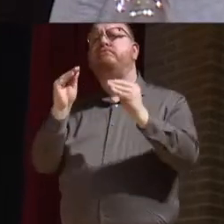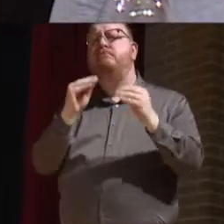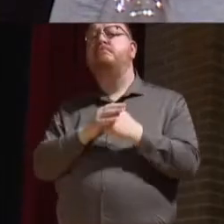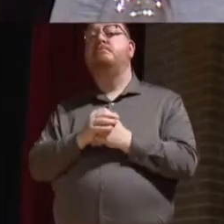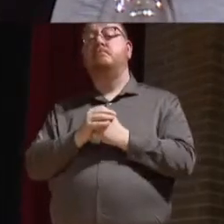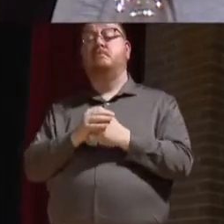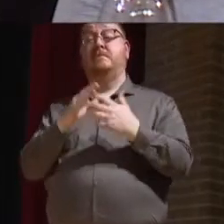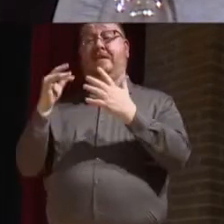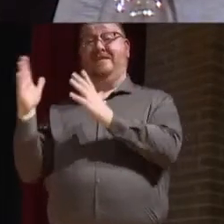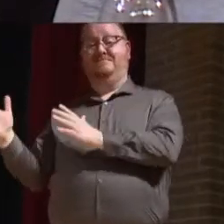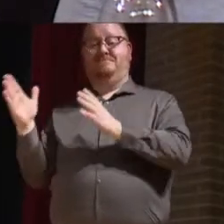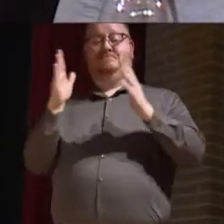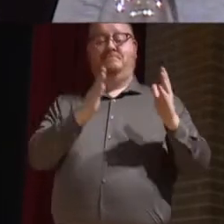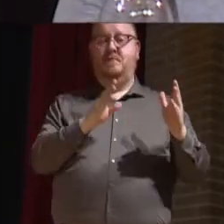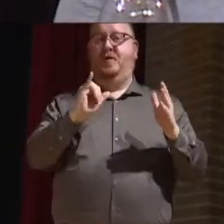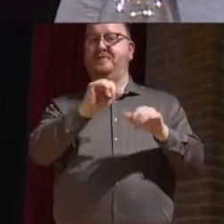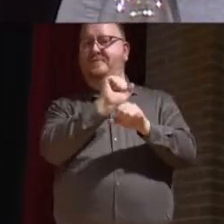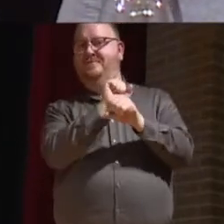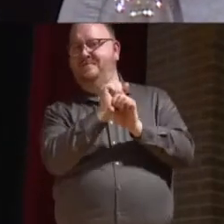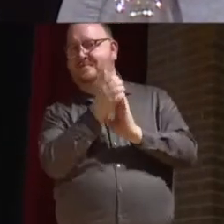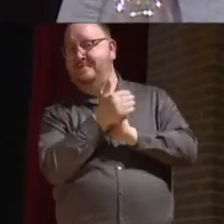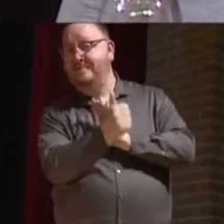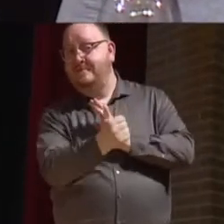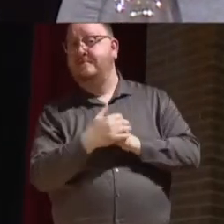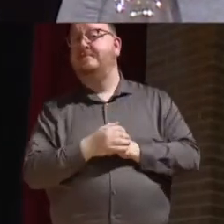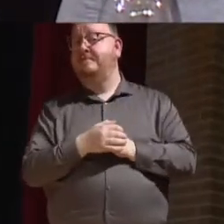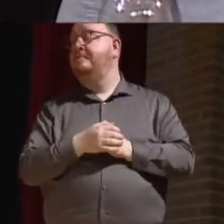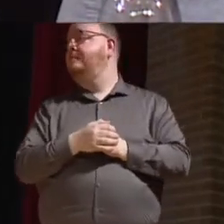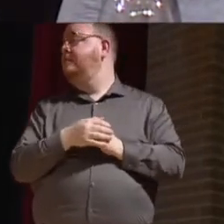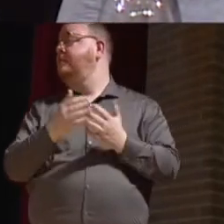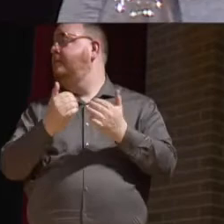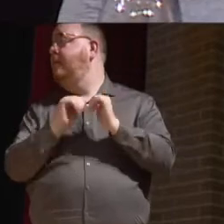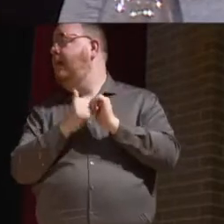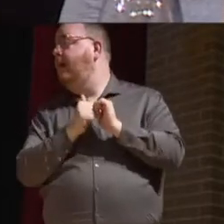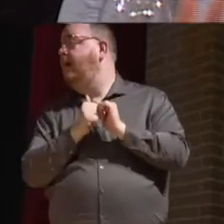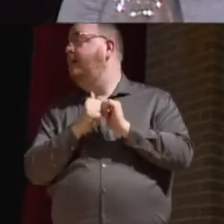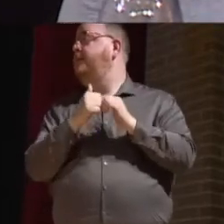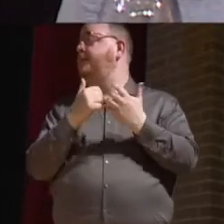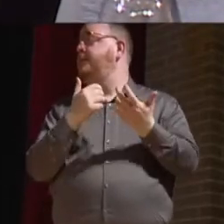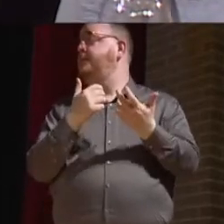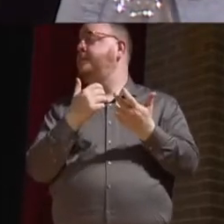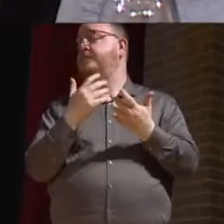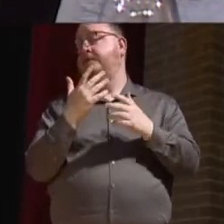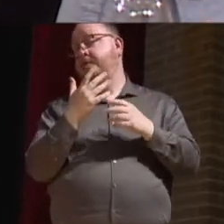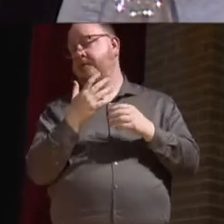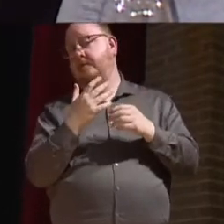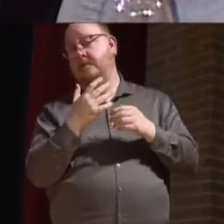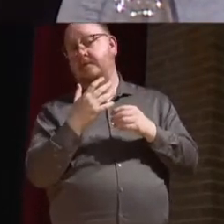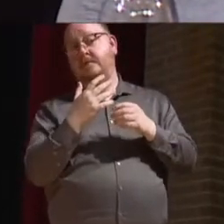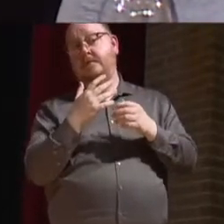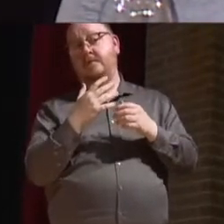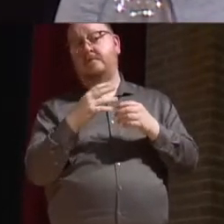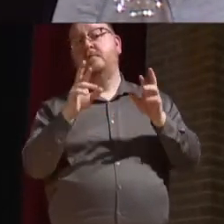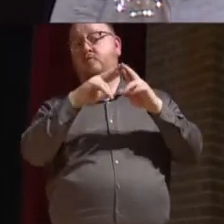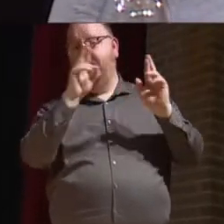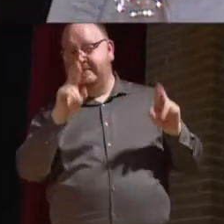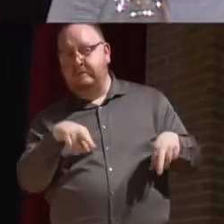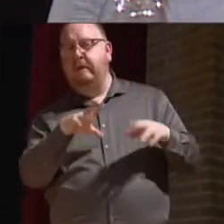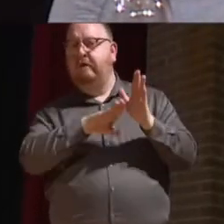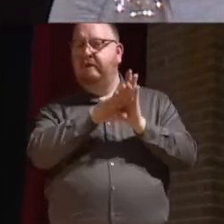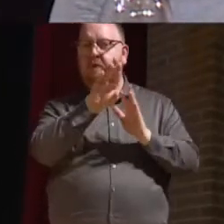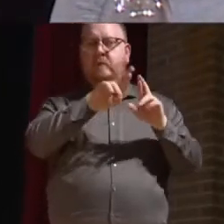pre-employment skills. So we work on how to write a resume, how to create a professional social media, maybe a LinkedIn